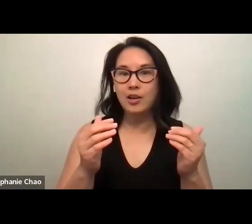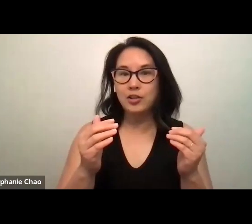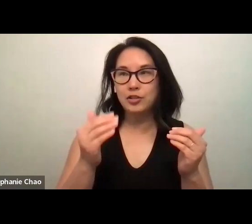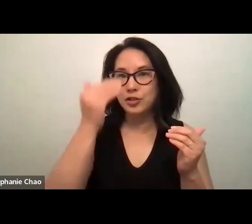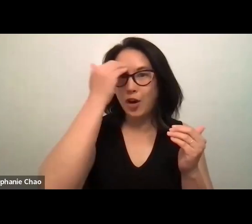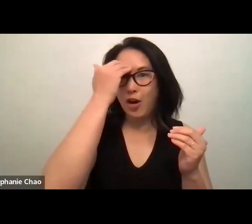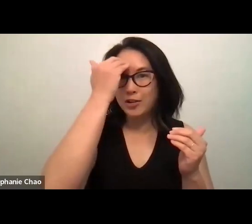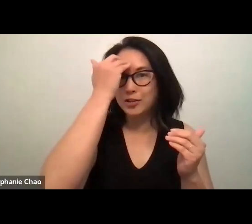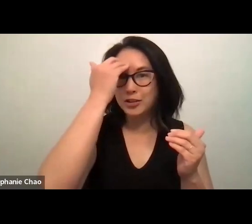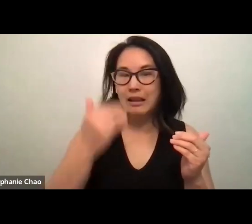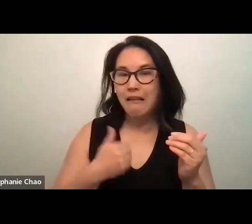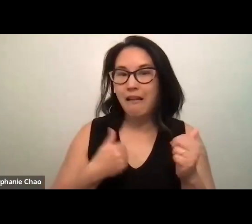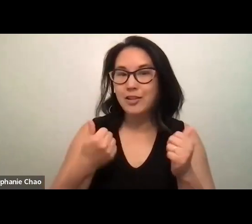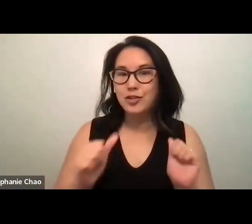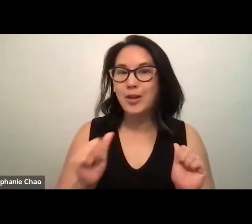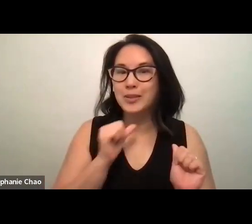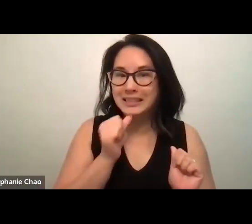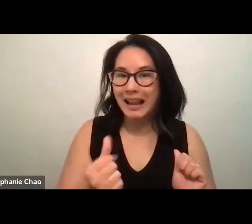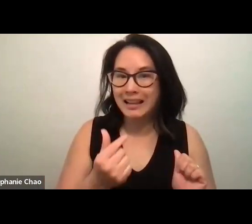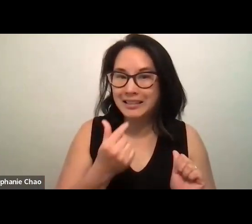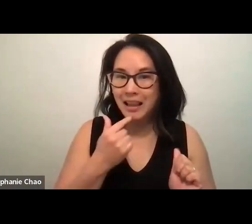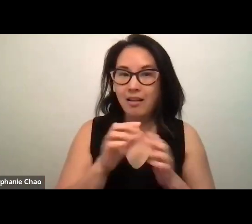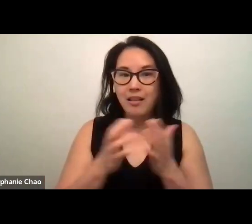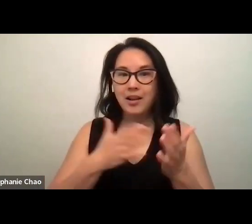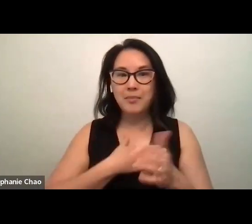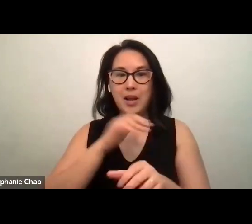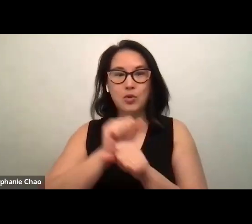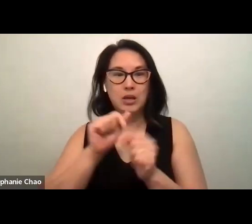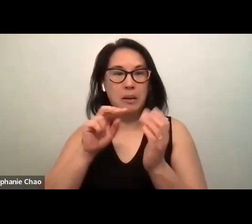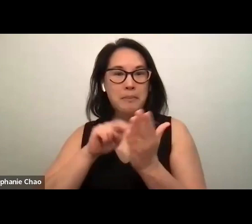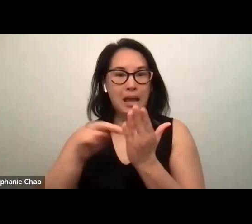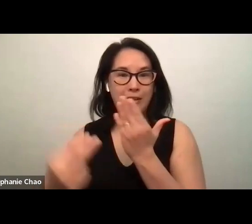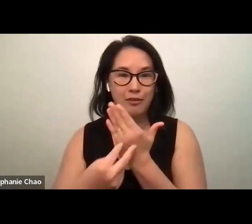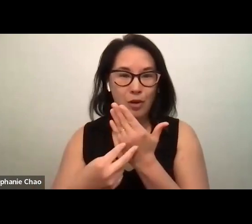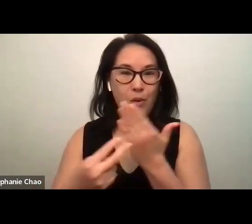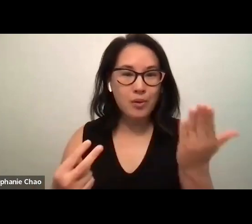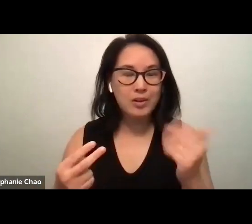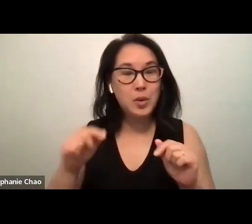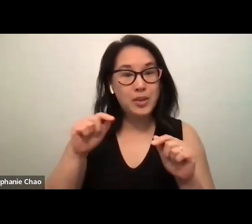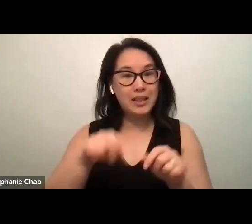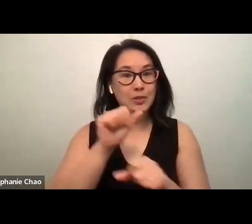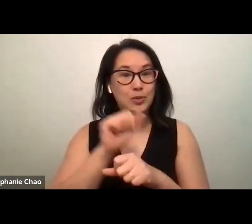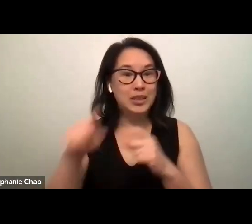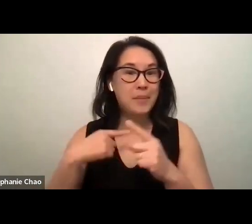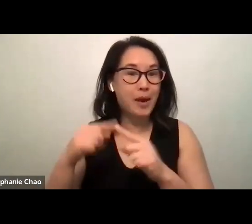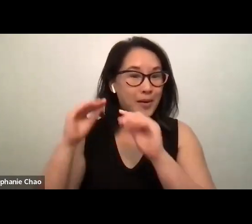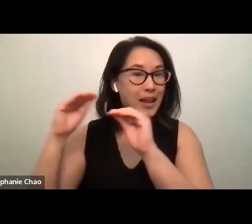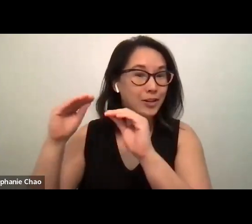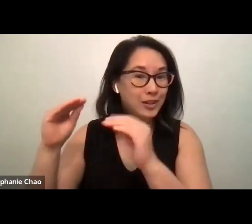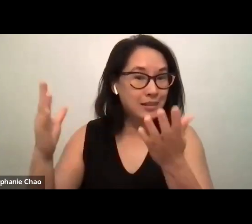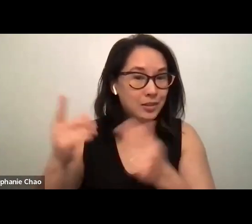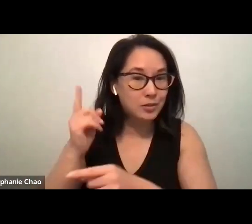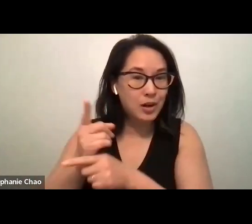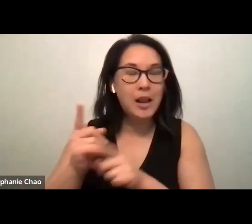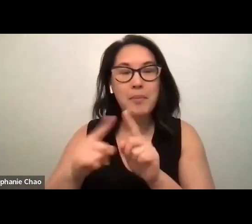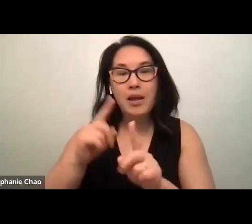in metaphor. So the most obvious thing, this is, spoiler alert, a work about education, but the word